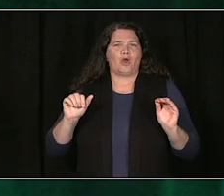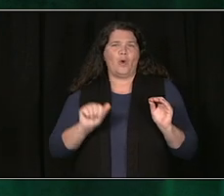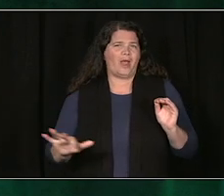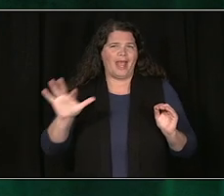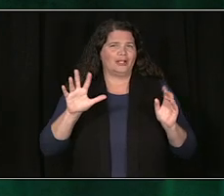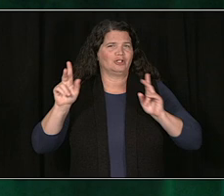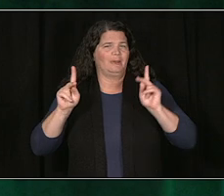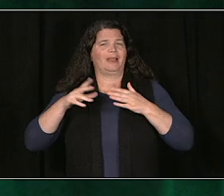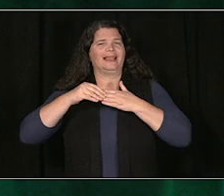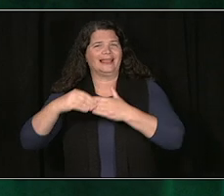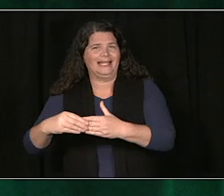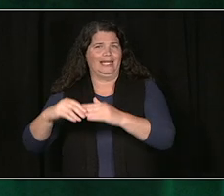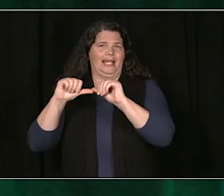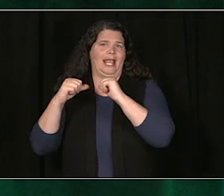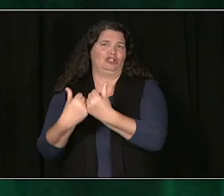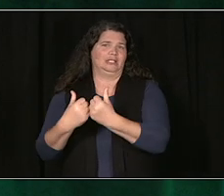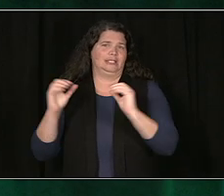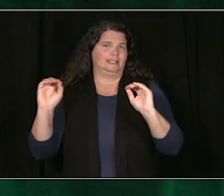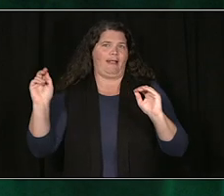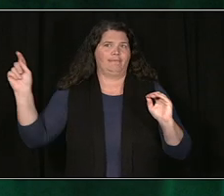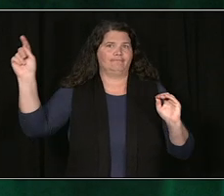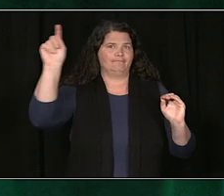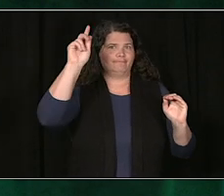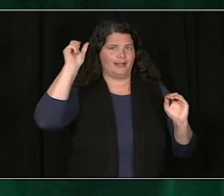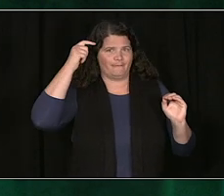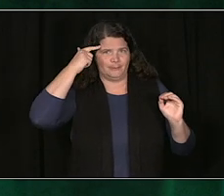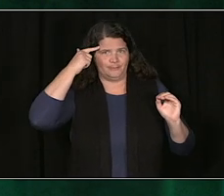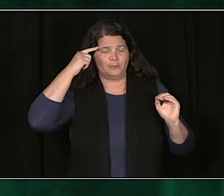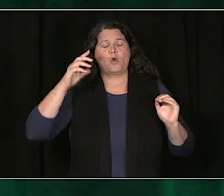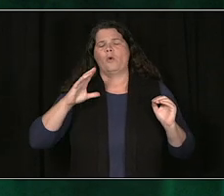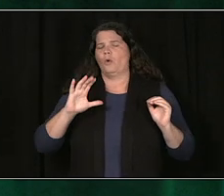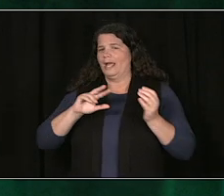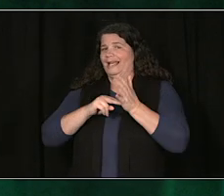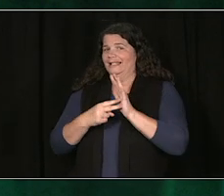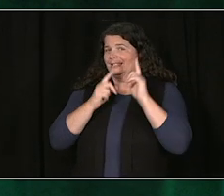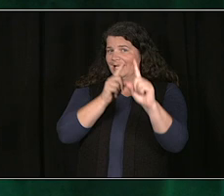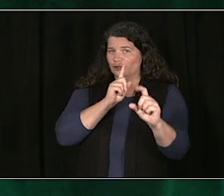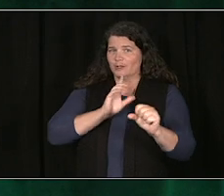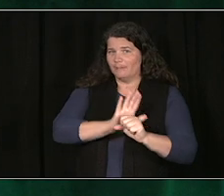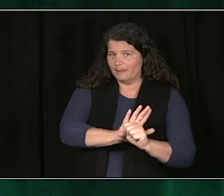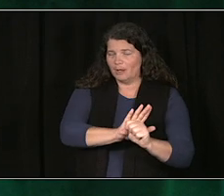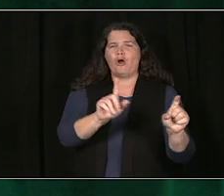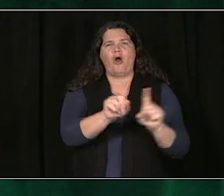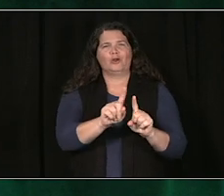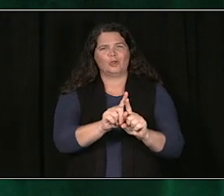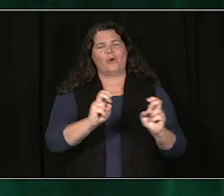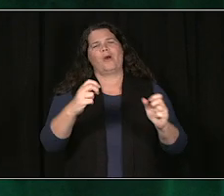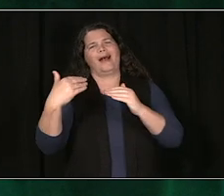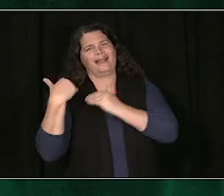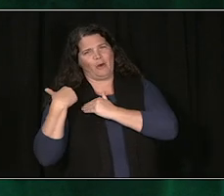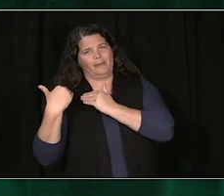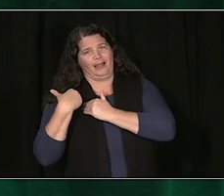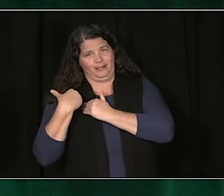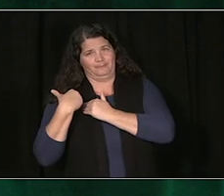along with intentional commitment is also accountability. And also the fact that we will be